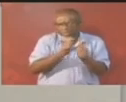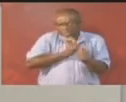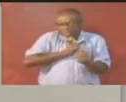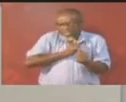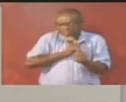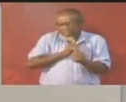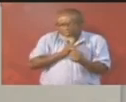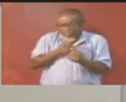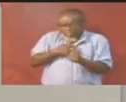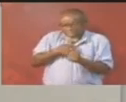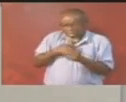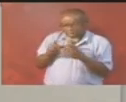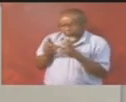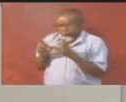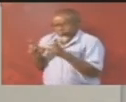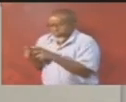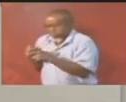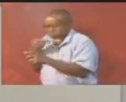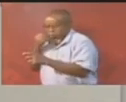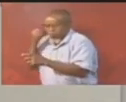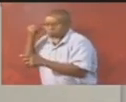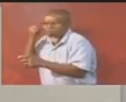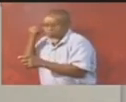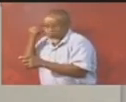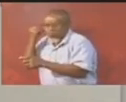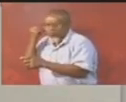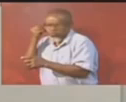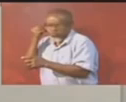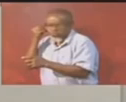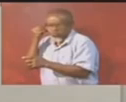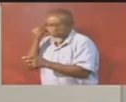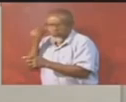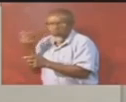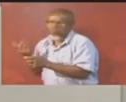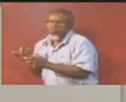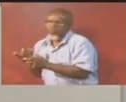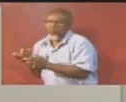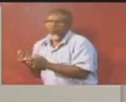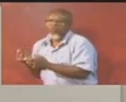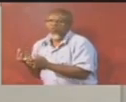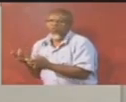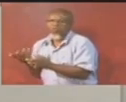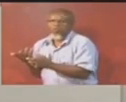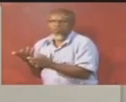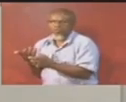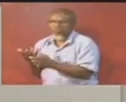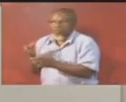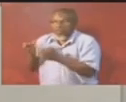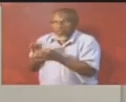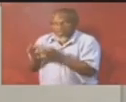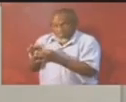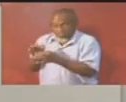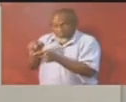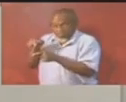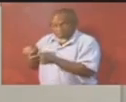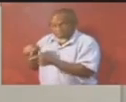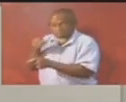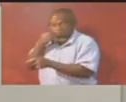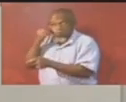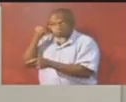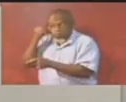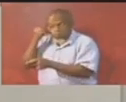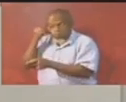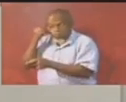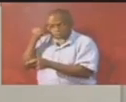any other broadcast, so we'll repeat it again. One of the things that we do want to recommend, especially when people are at home and they know that they've